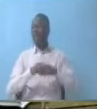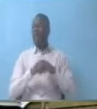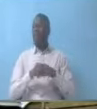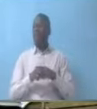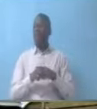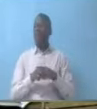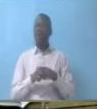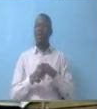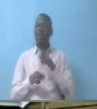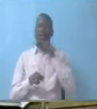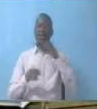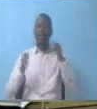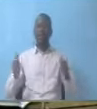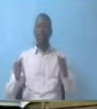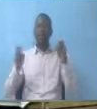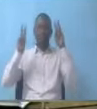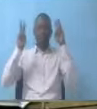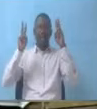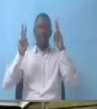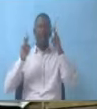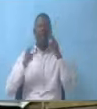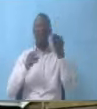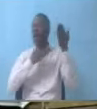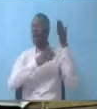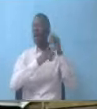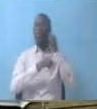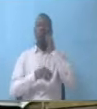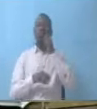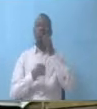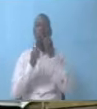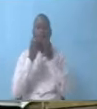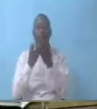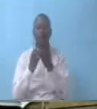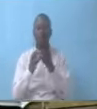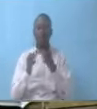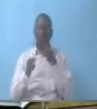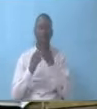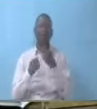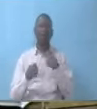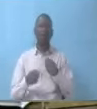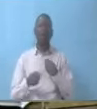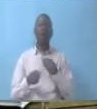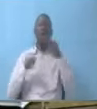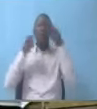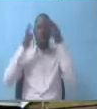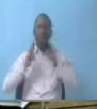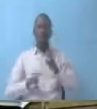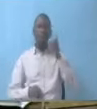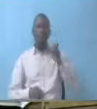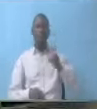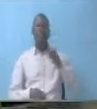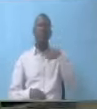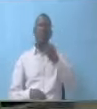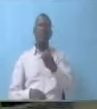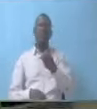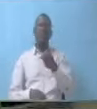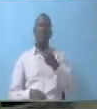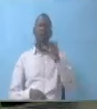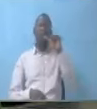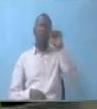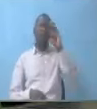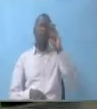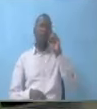Boutché, Abu Dentin's defense lawyer. Wala lego legi chairman dima oyé di lawyer Abu Dentin. And even that